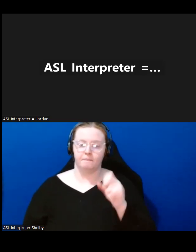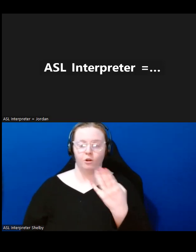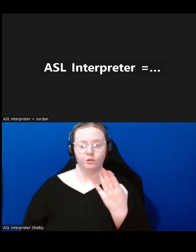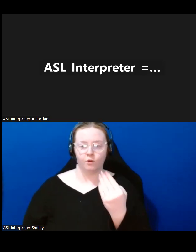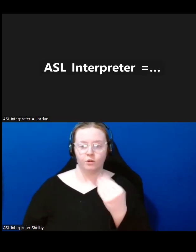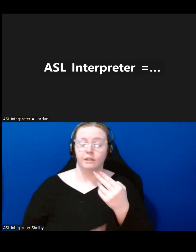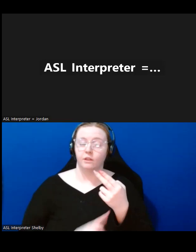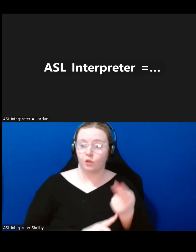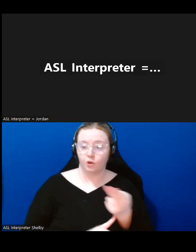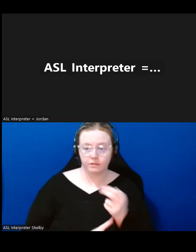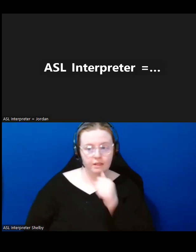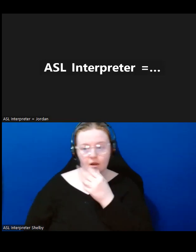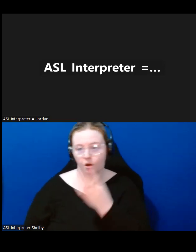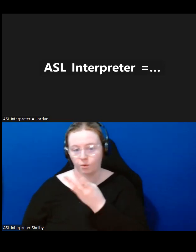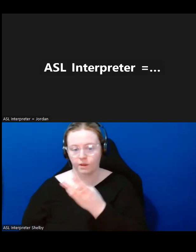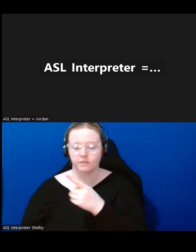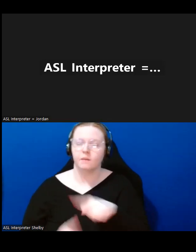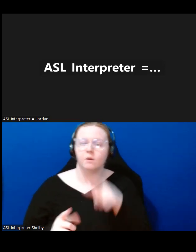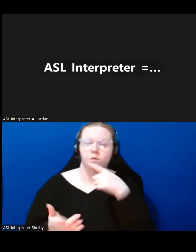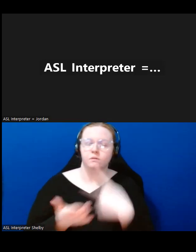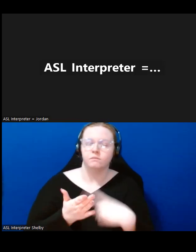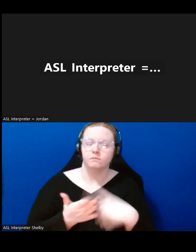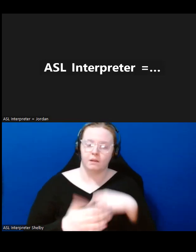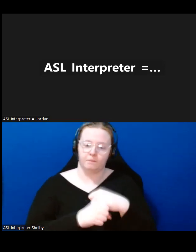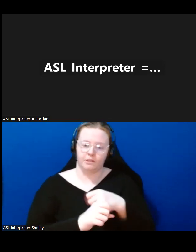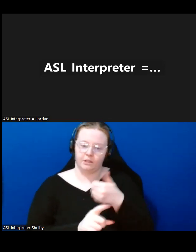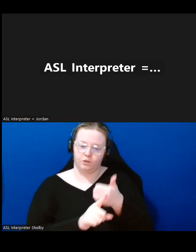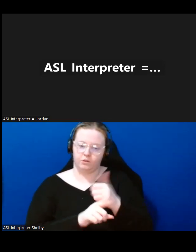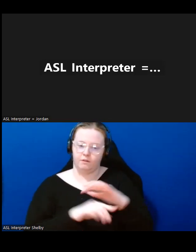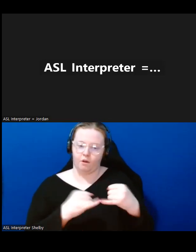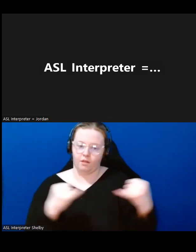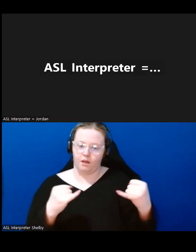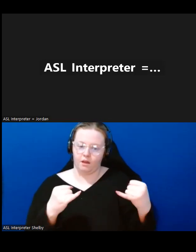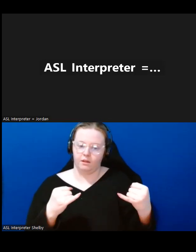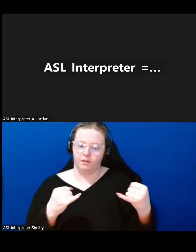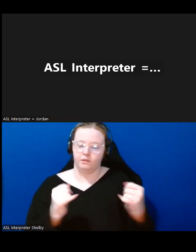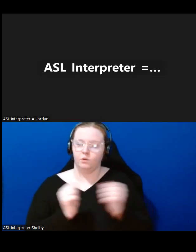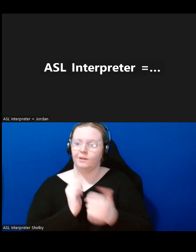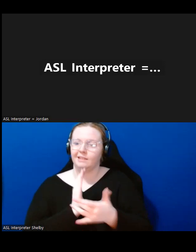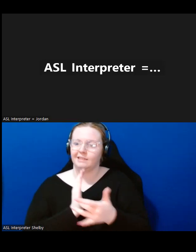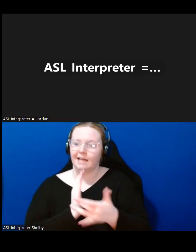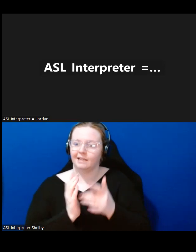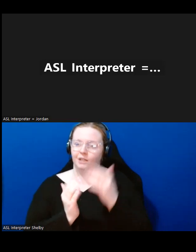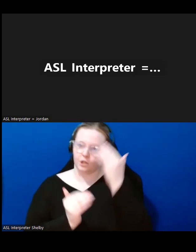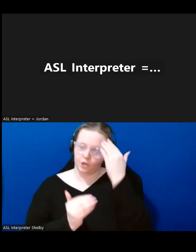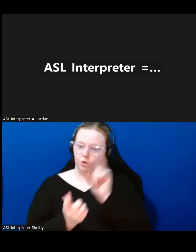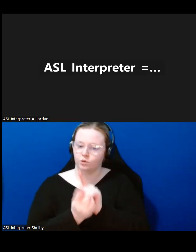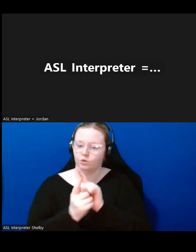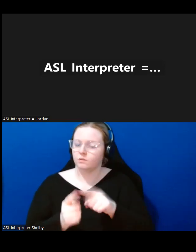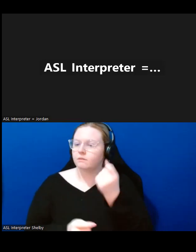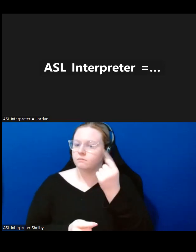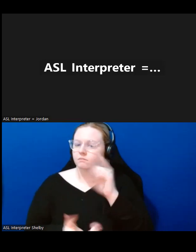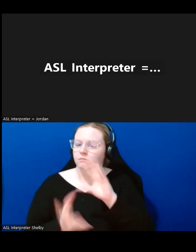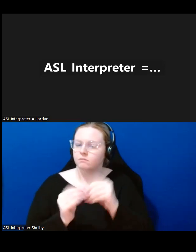Wednesday, we're going to be having a Let's Talk About Protecting Yourself Online with Techno Tutors, and that session is going to be 2 hours, folks. So